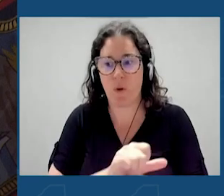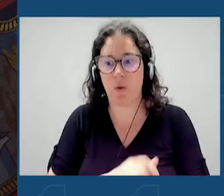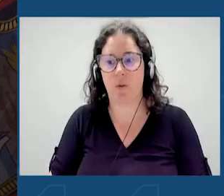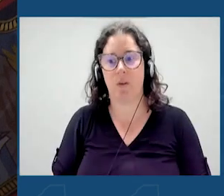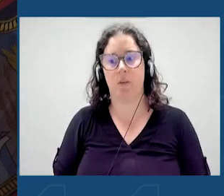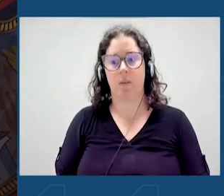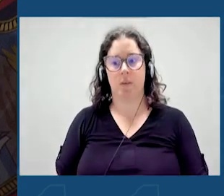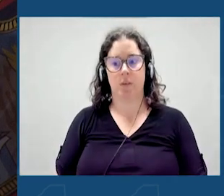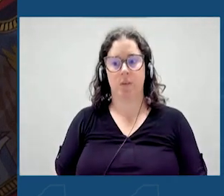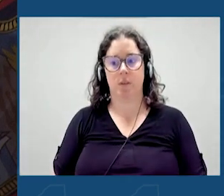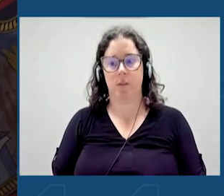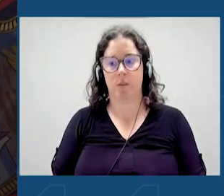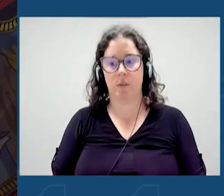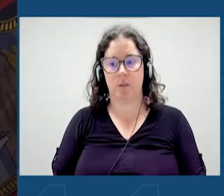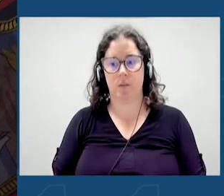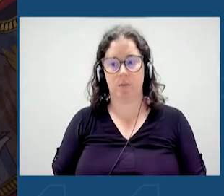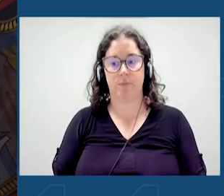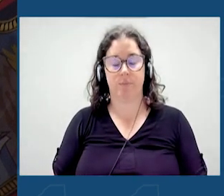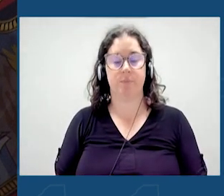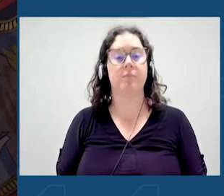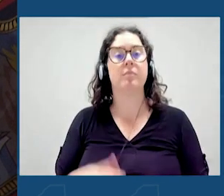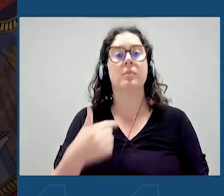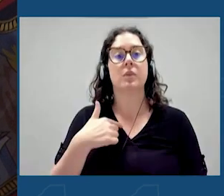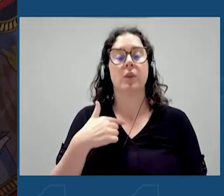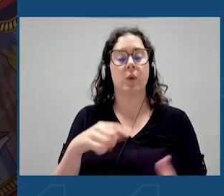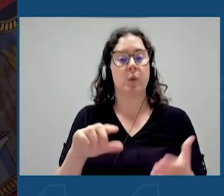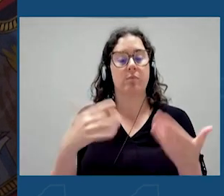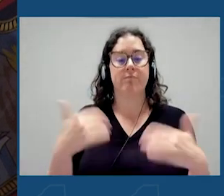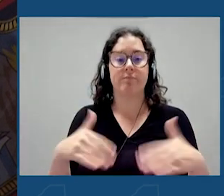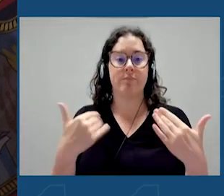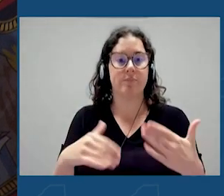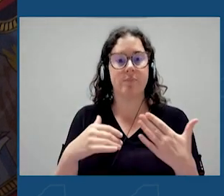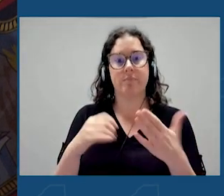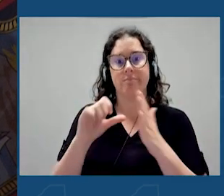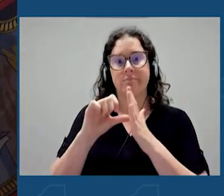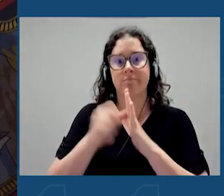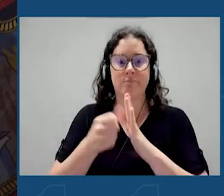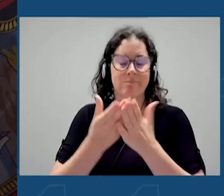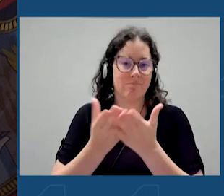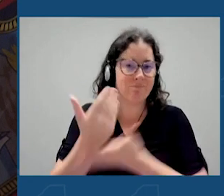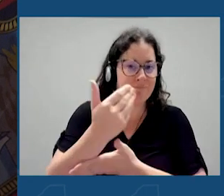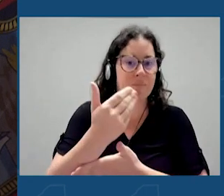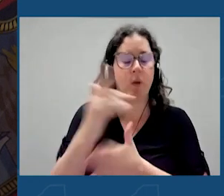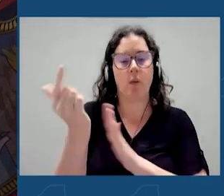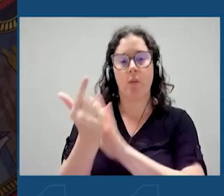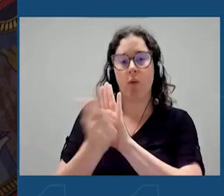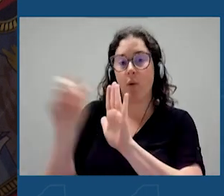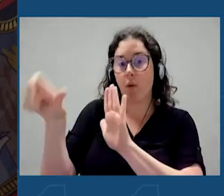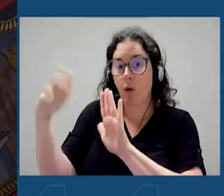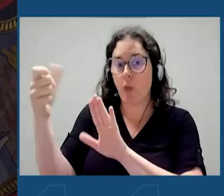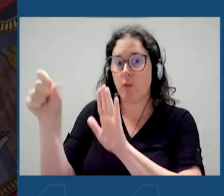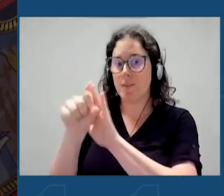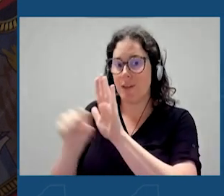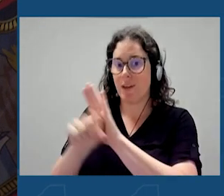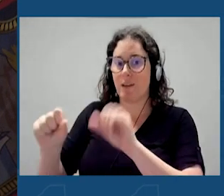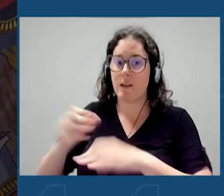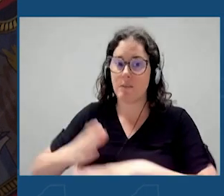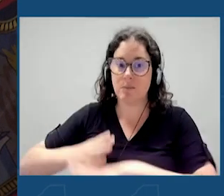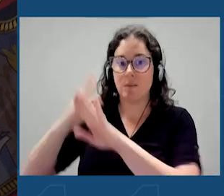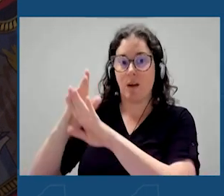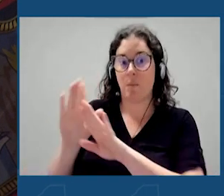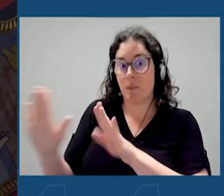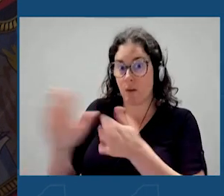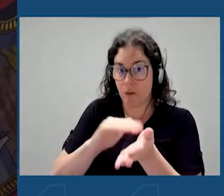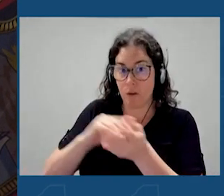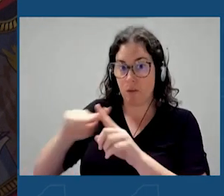So extremist lawmakers in other states can stop their health care providers from supplying abortion pills. If